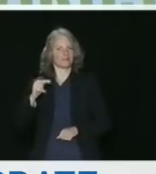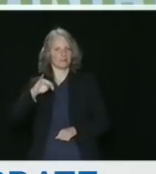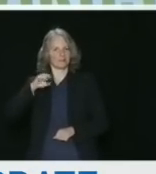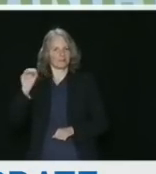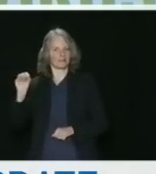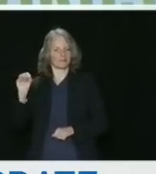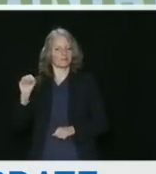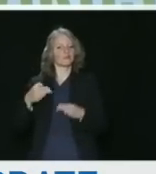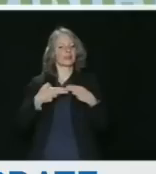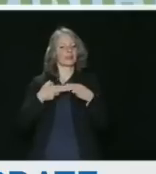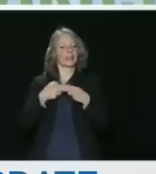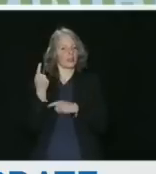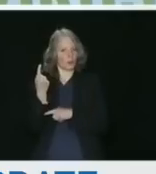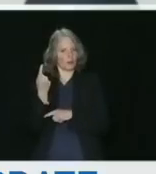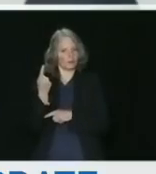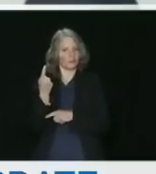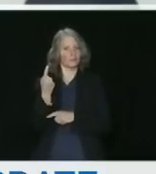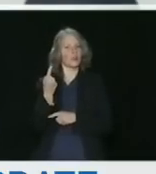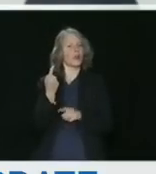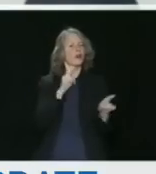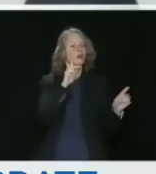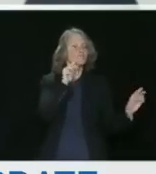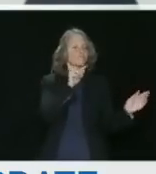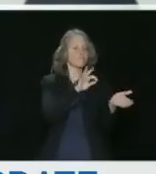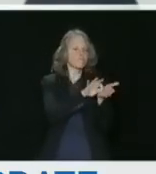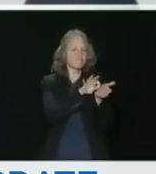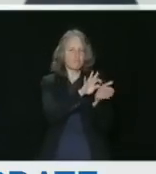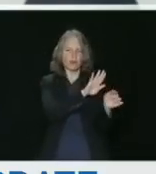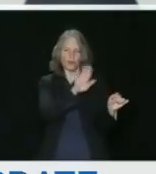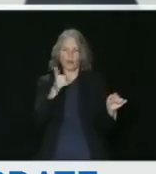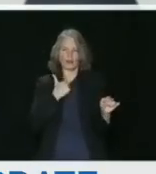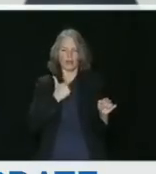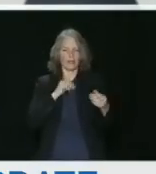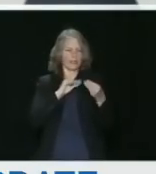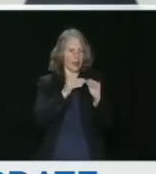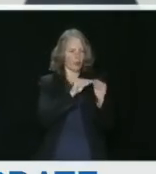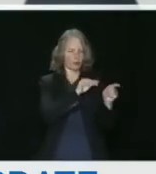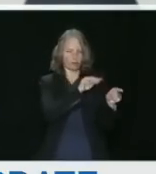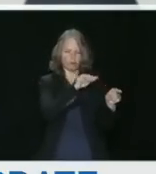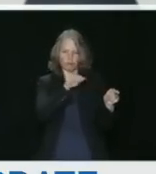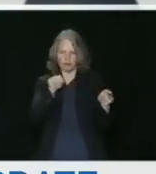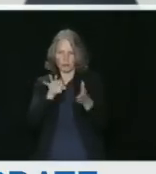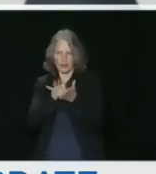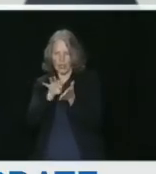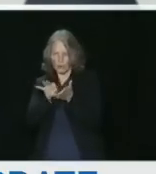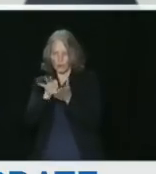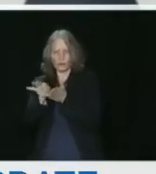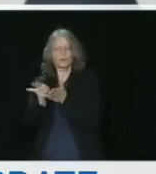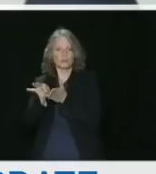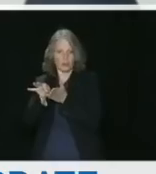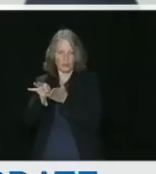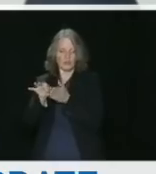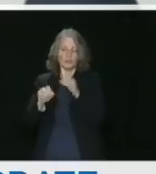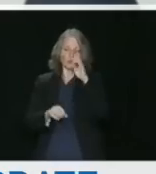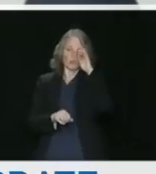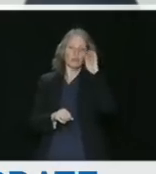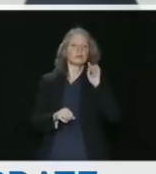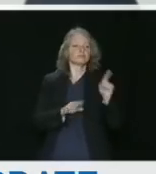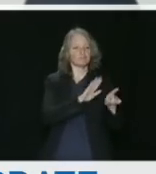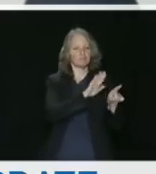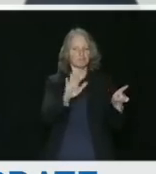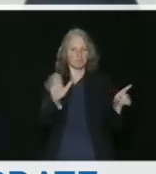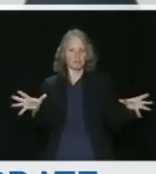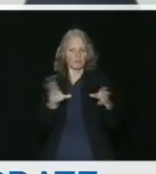Diapositive 1. Les indicateurs nationaux des maladies et des sévérités ont considérablement Slide 1. augmenté. Indicators of illness